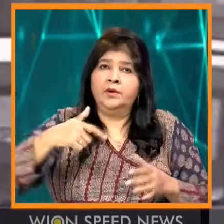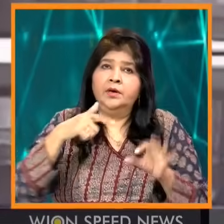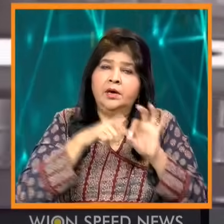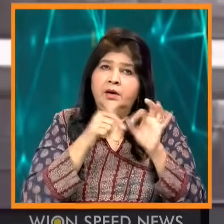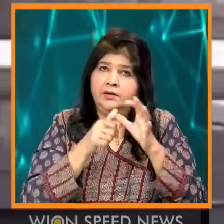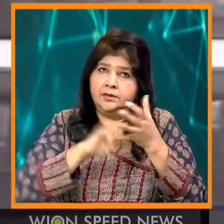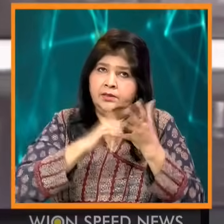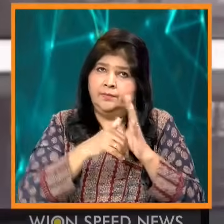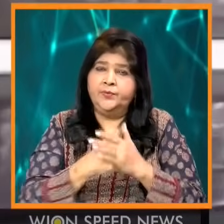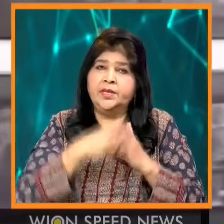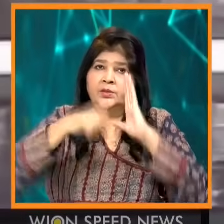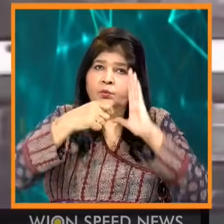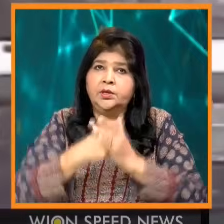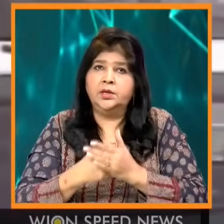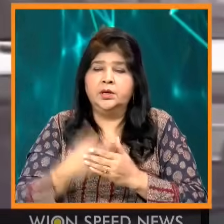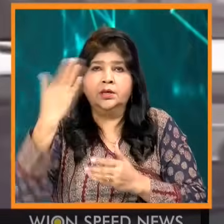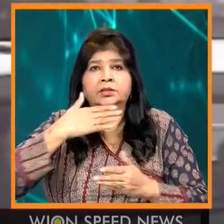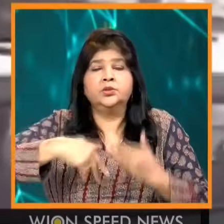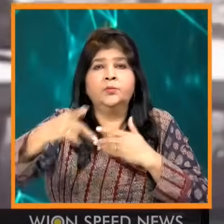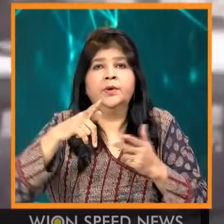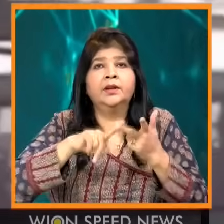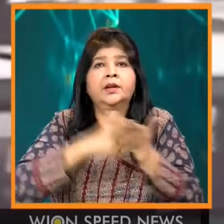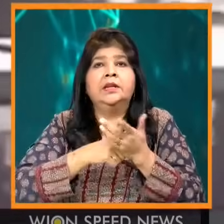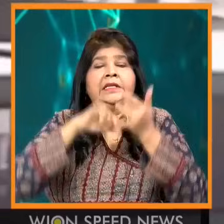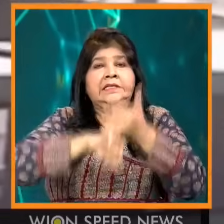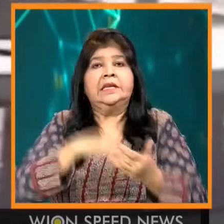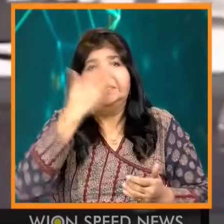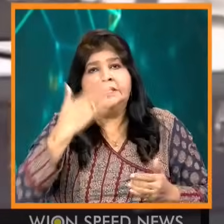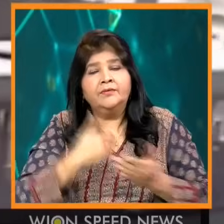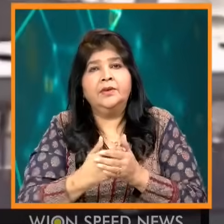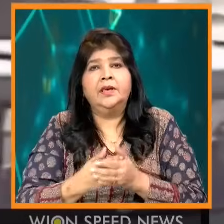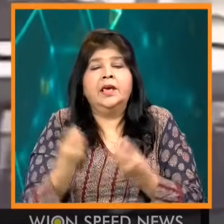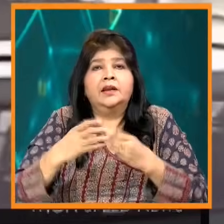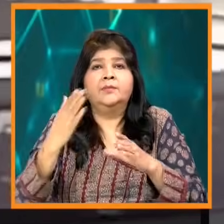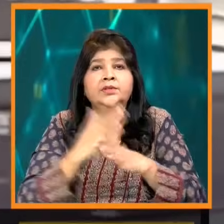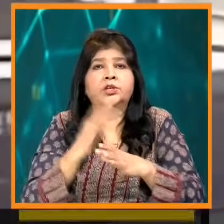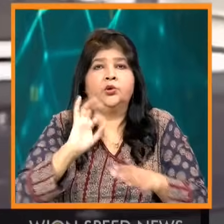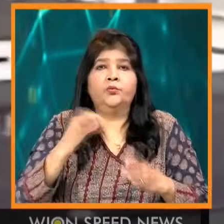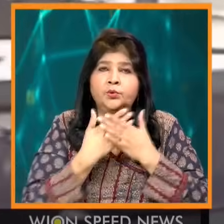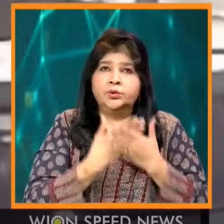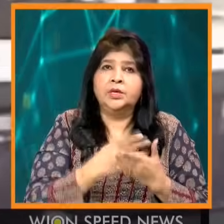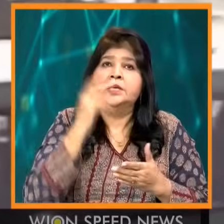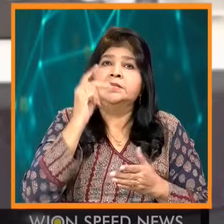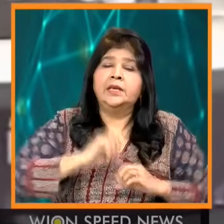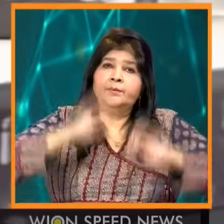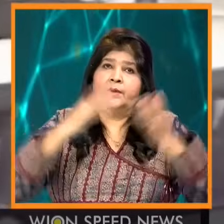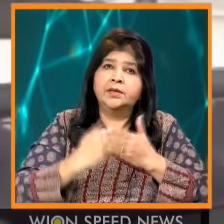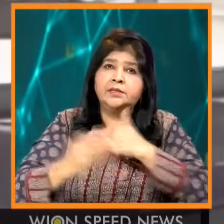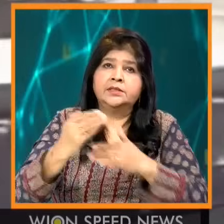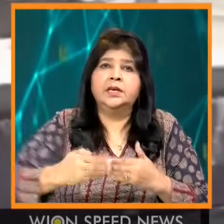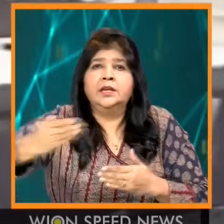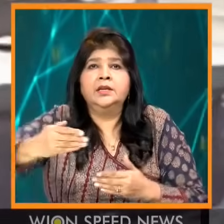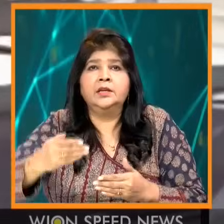Soleimani. And this video, aired by Iranian state TV and released by security forces, shows the second blast going off near